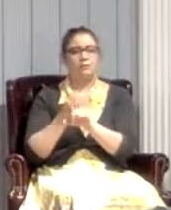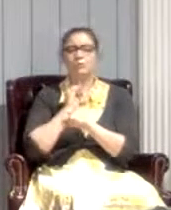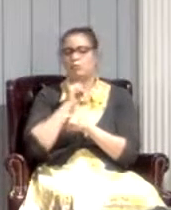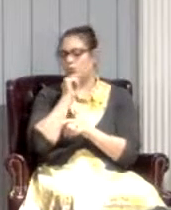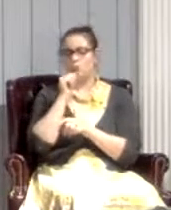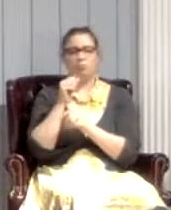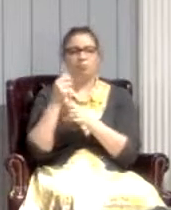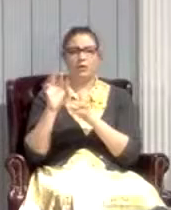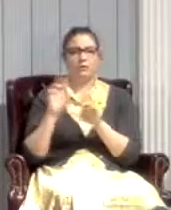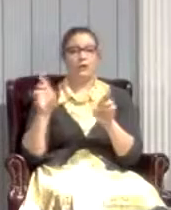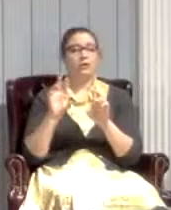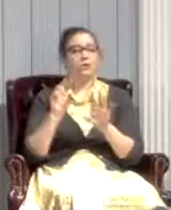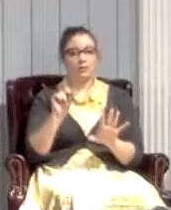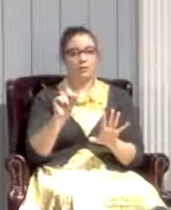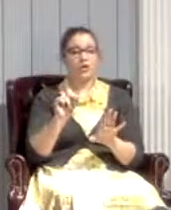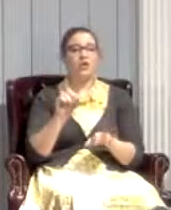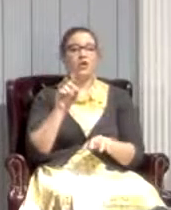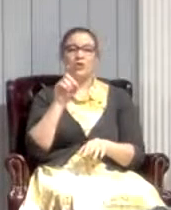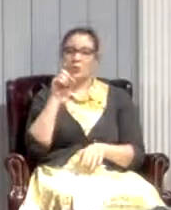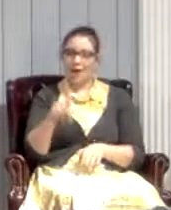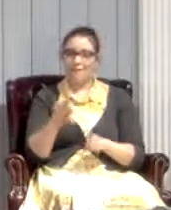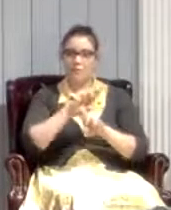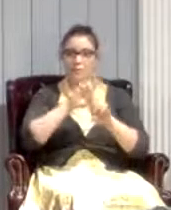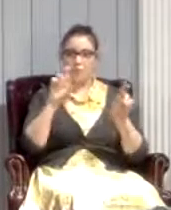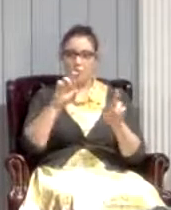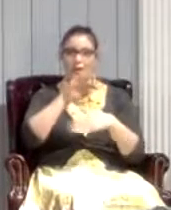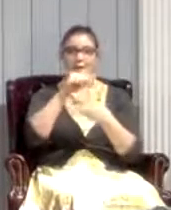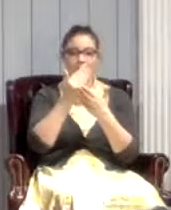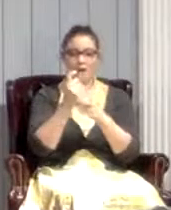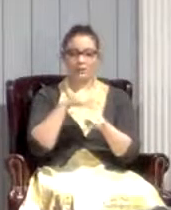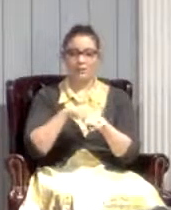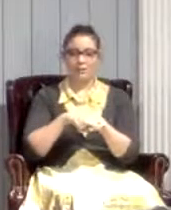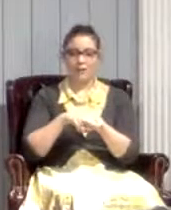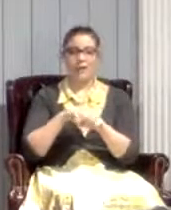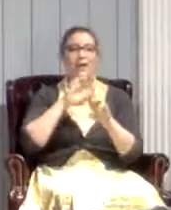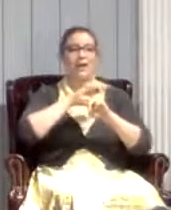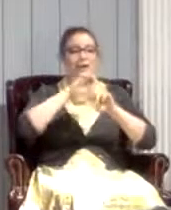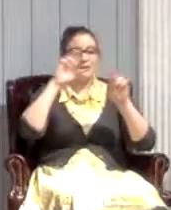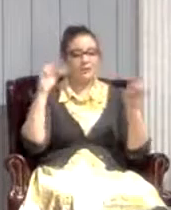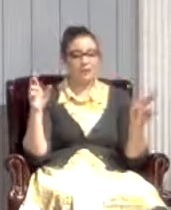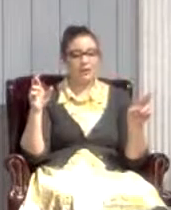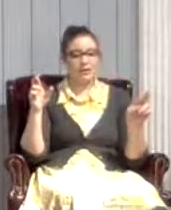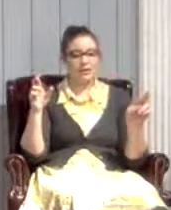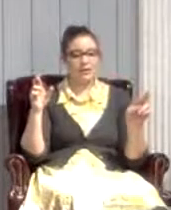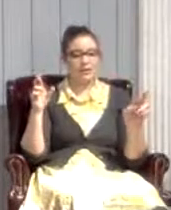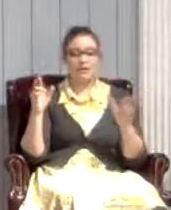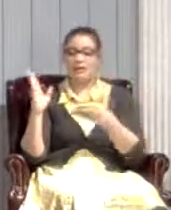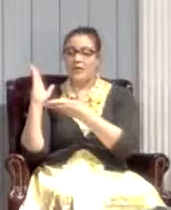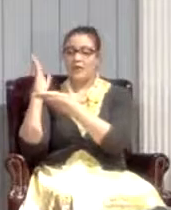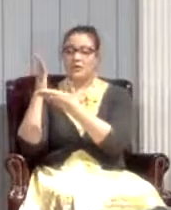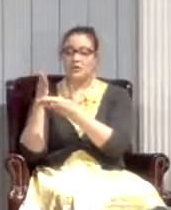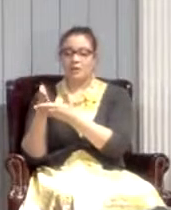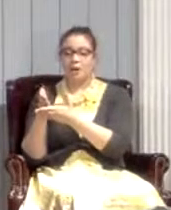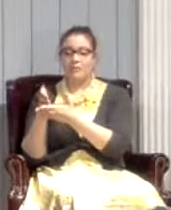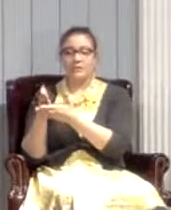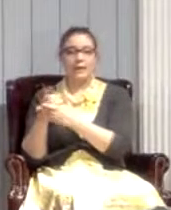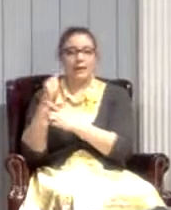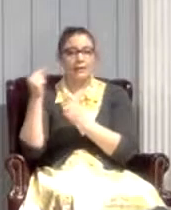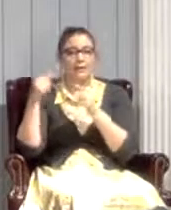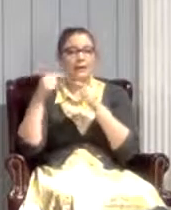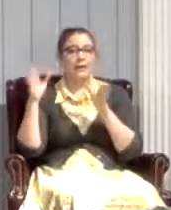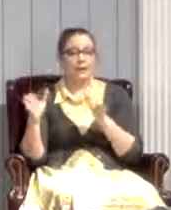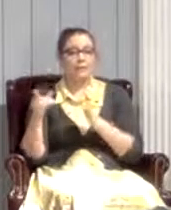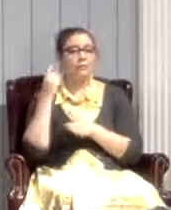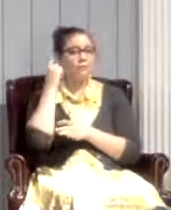time. It's the readiness that actually prevents the enemy from thinking it can attack.